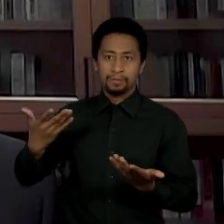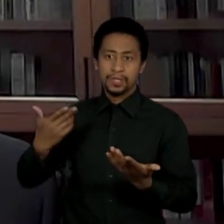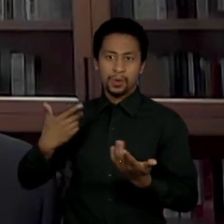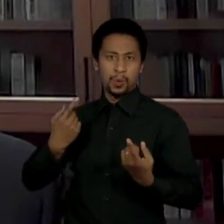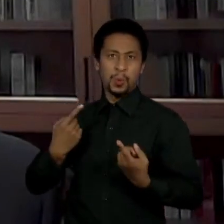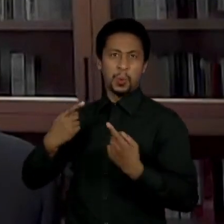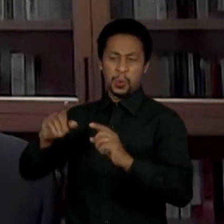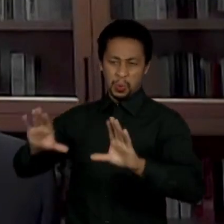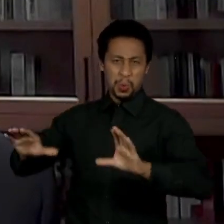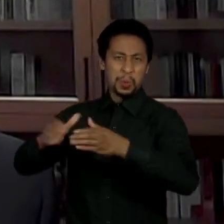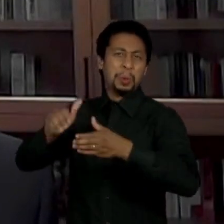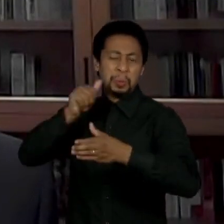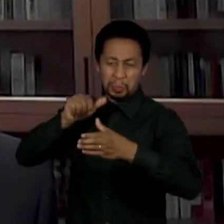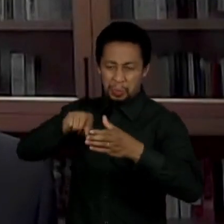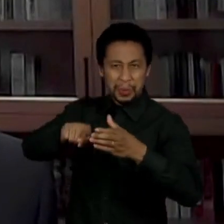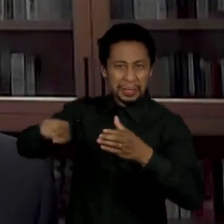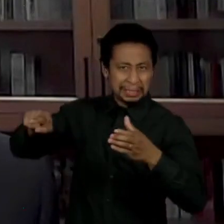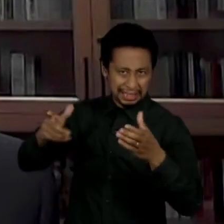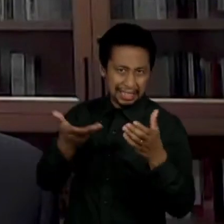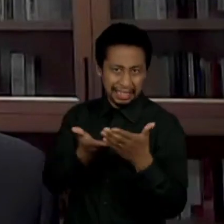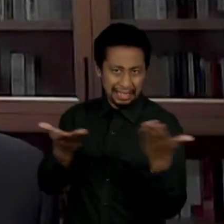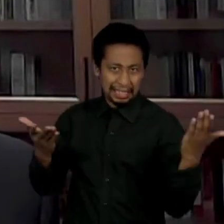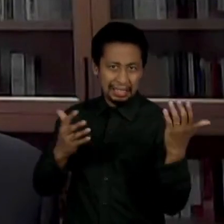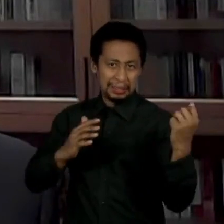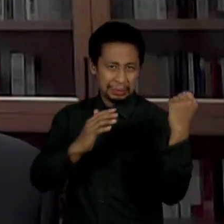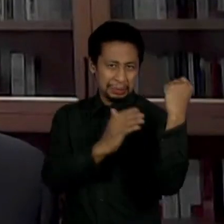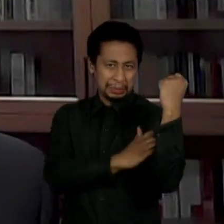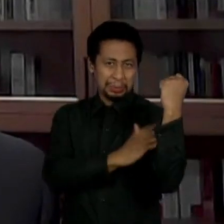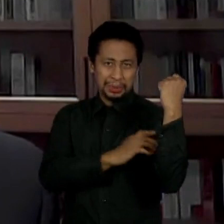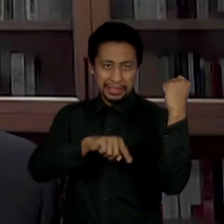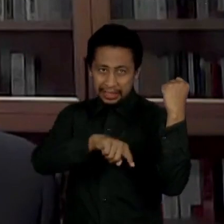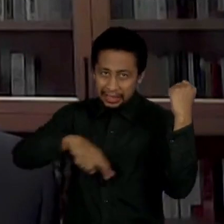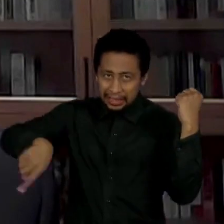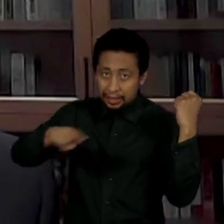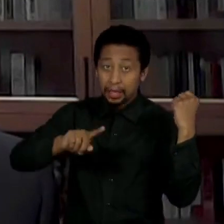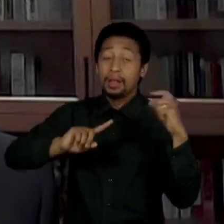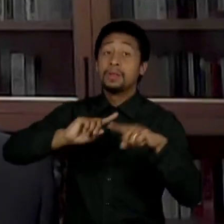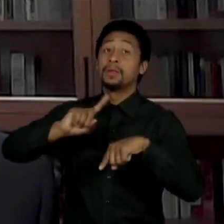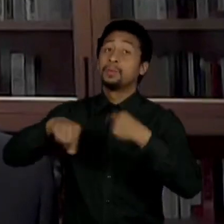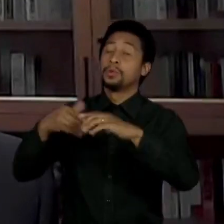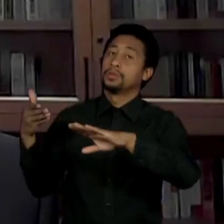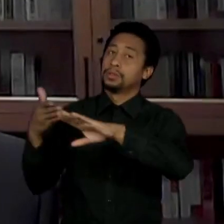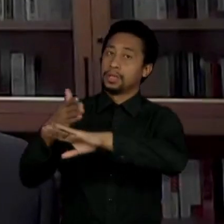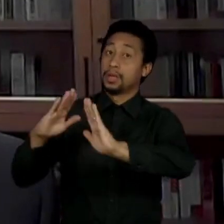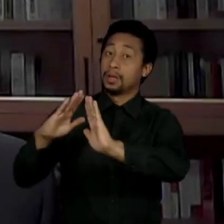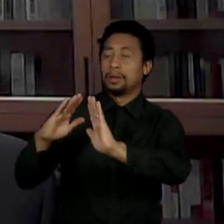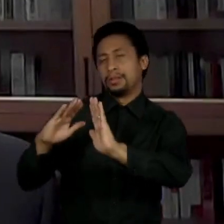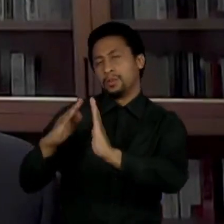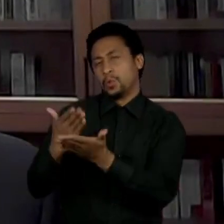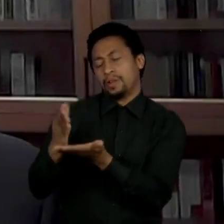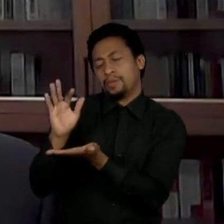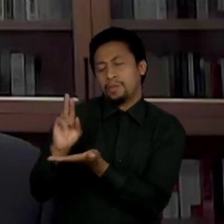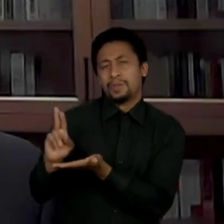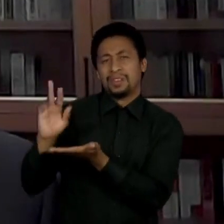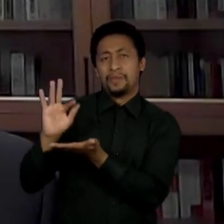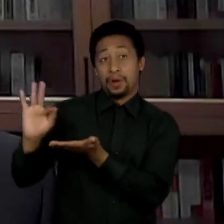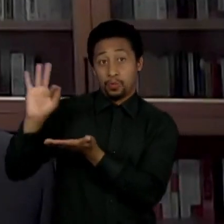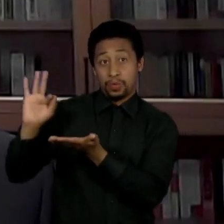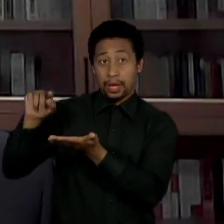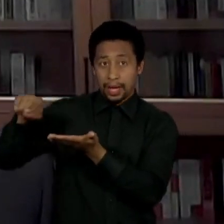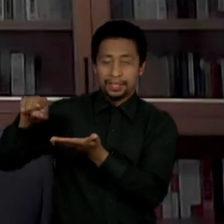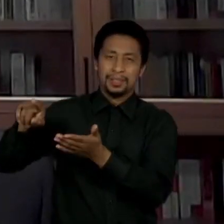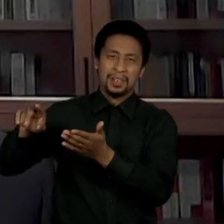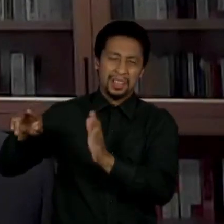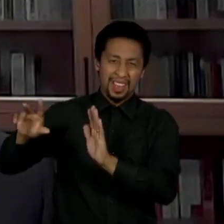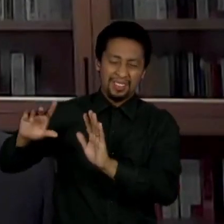youth group. And then I went to a very liberal college. And I basically came out of that with the feeling that to be